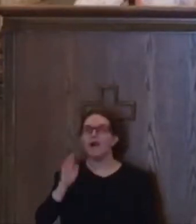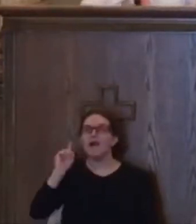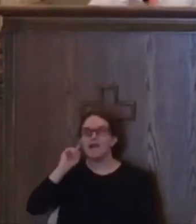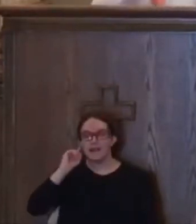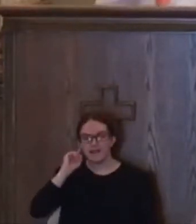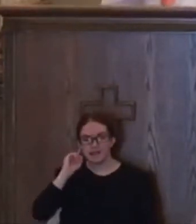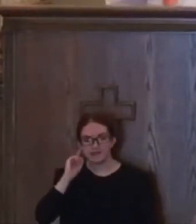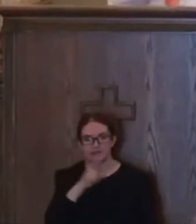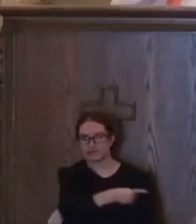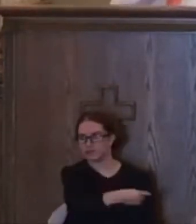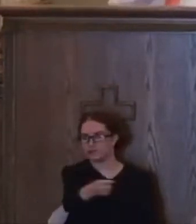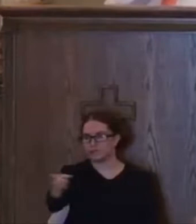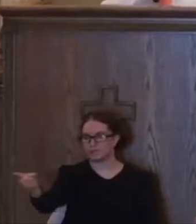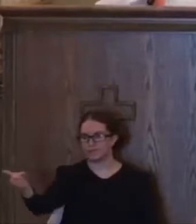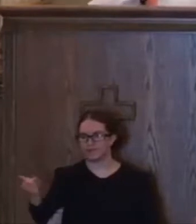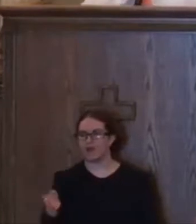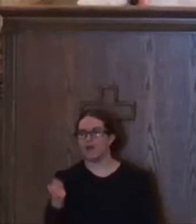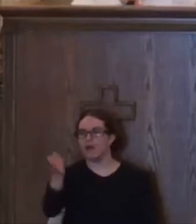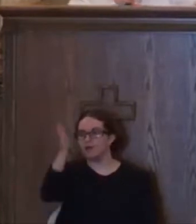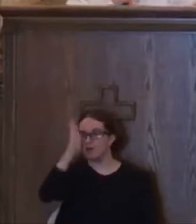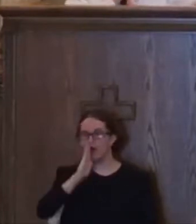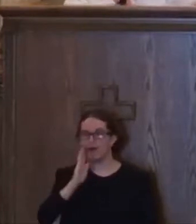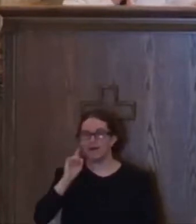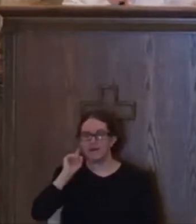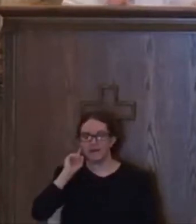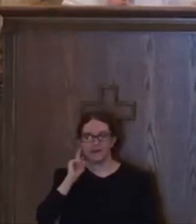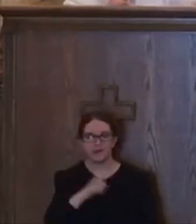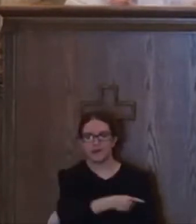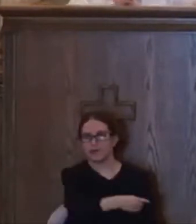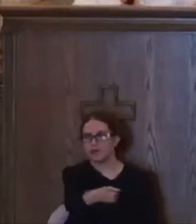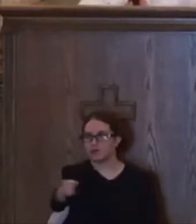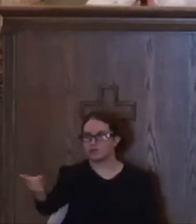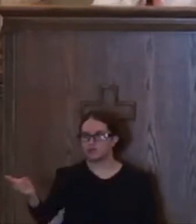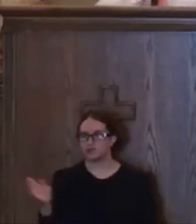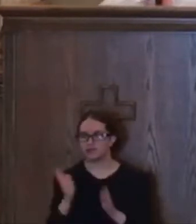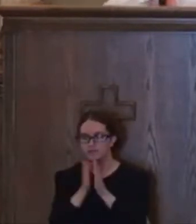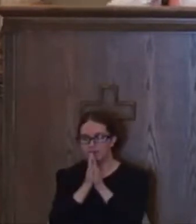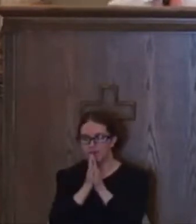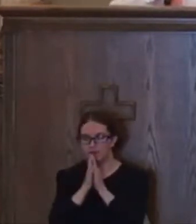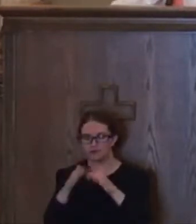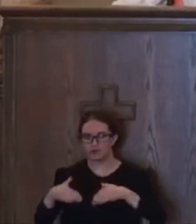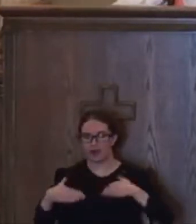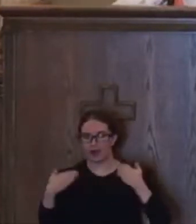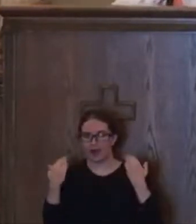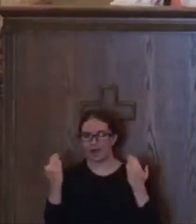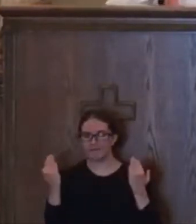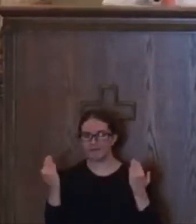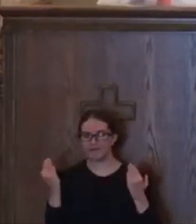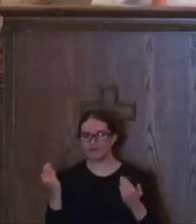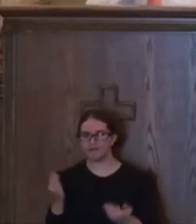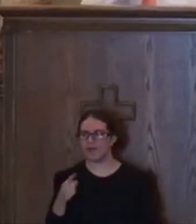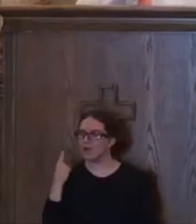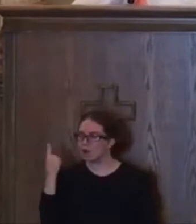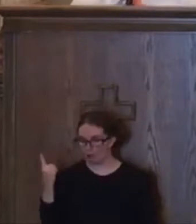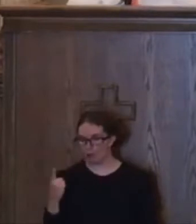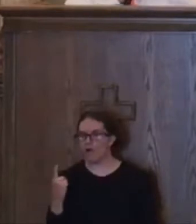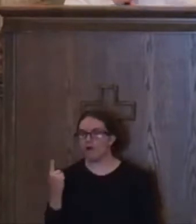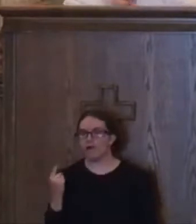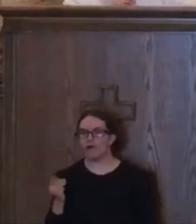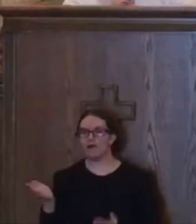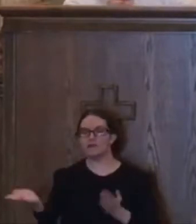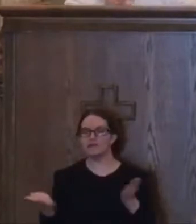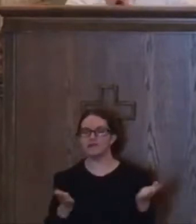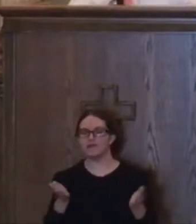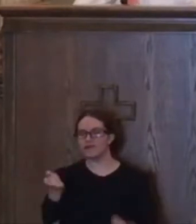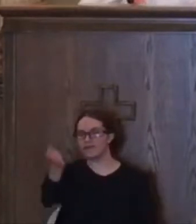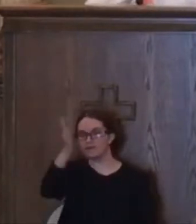you. I said God does hear your prayers. Aren't you glad today that not only are you a servant of